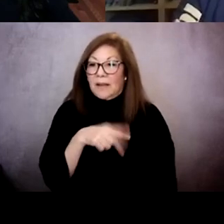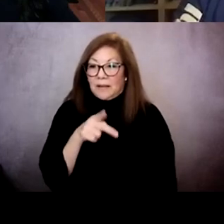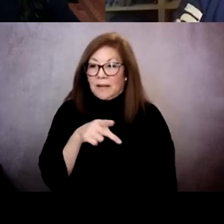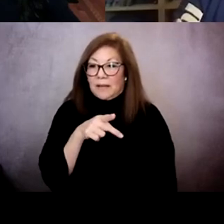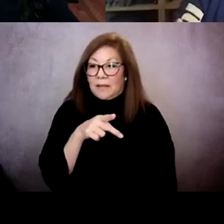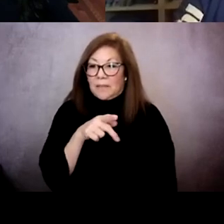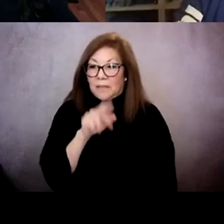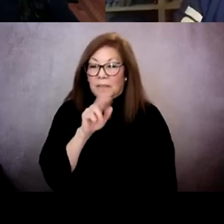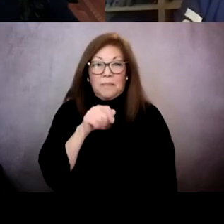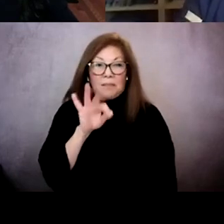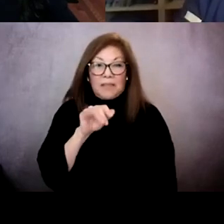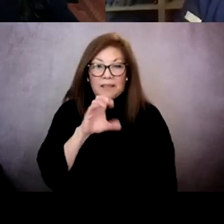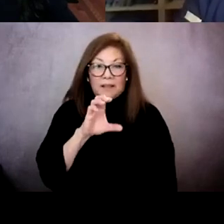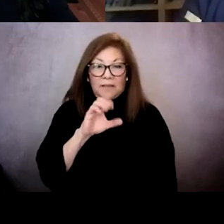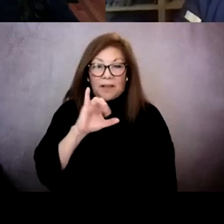You know,